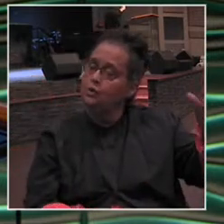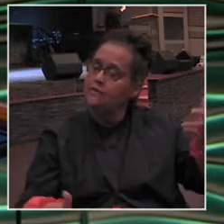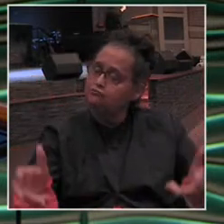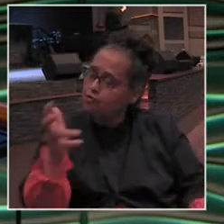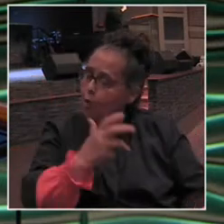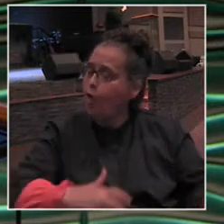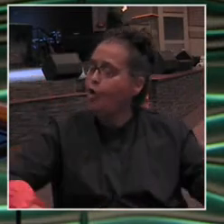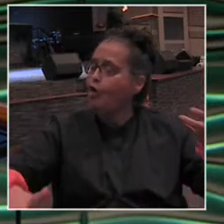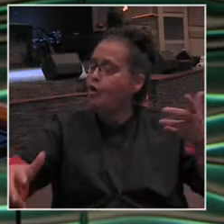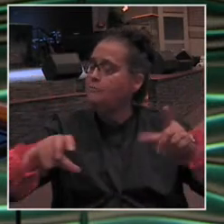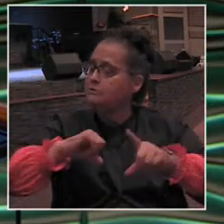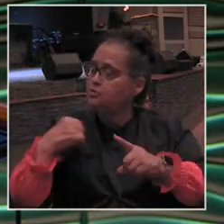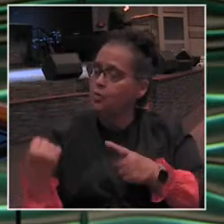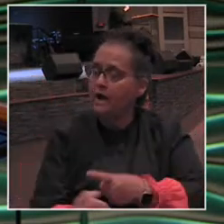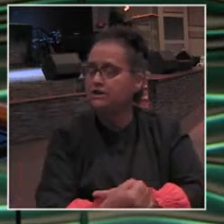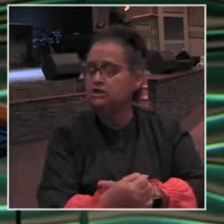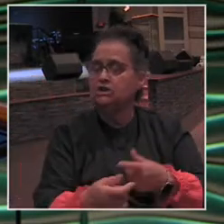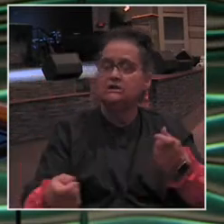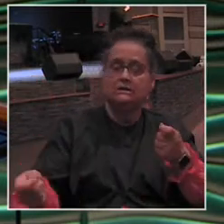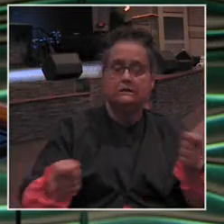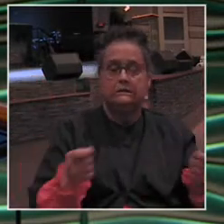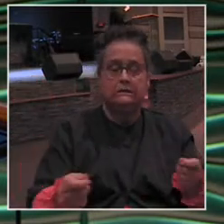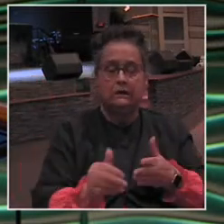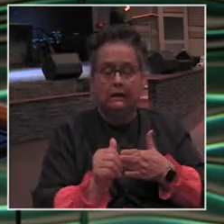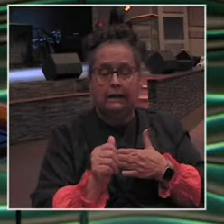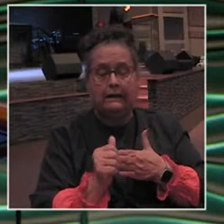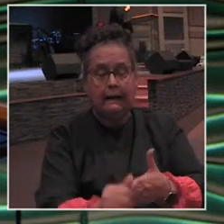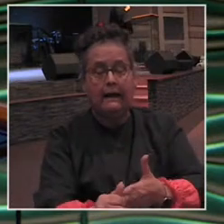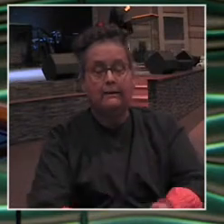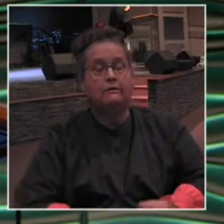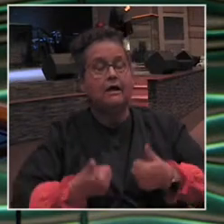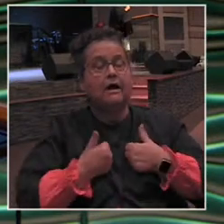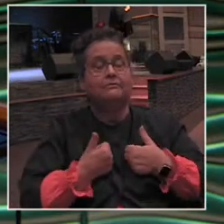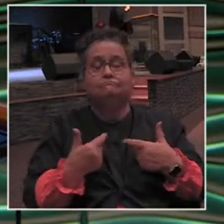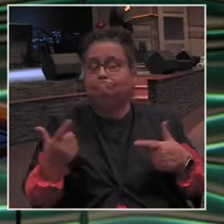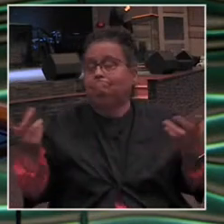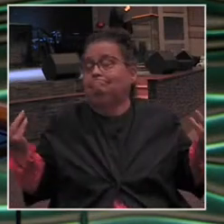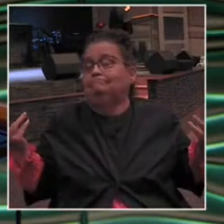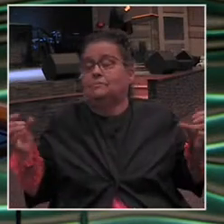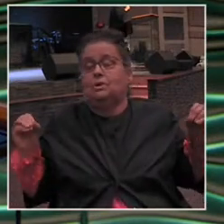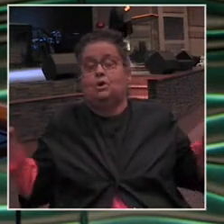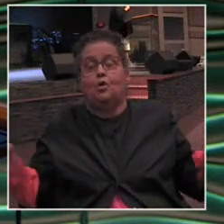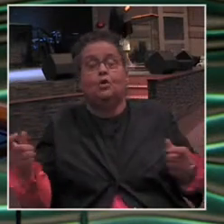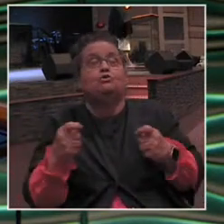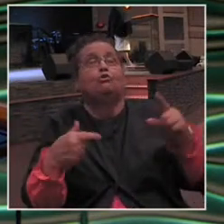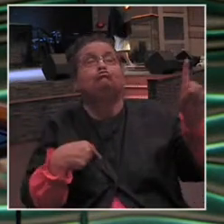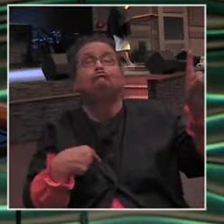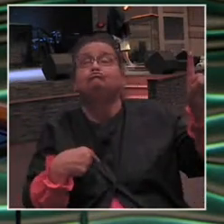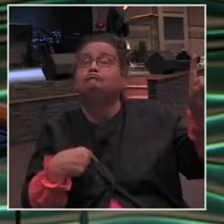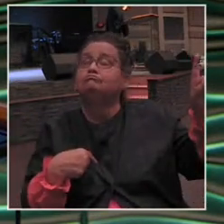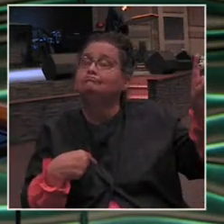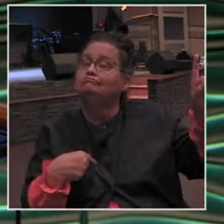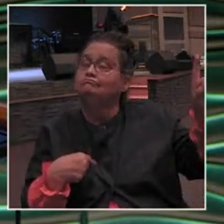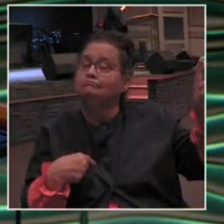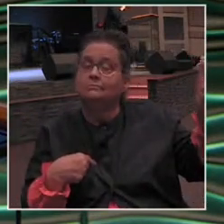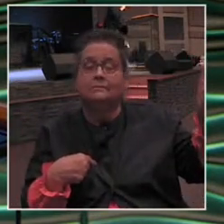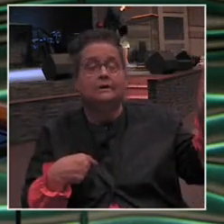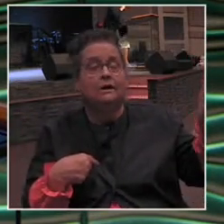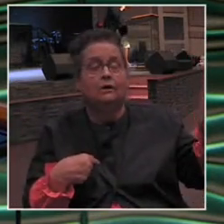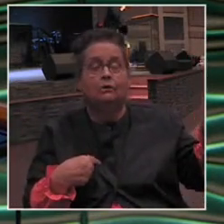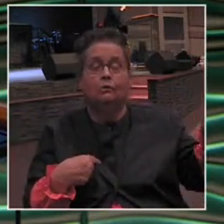storm. I'm trusting you to steer and guide our lives. We no longer have control. You do. When you get in the boat, you let